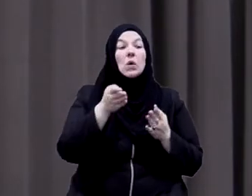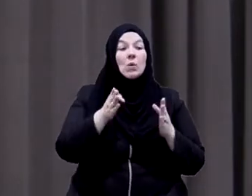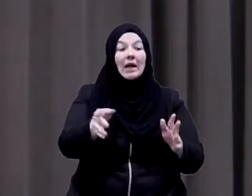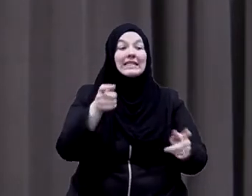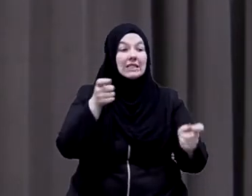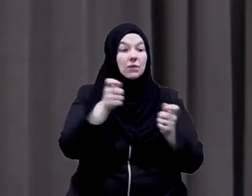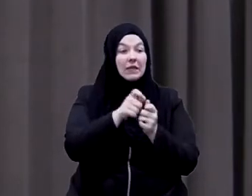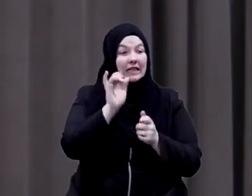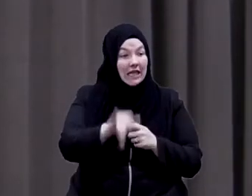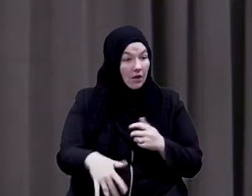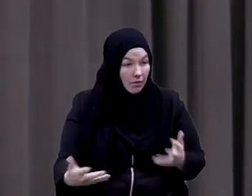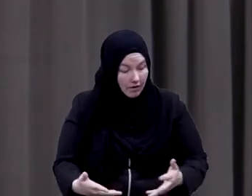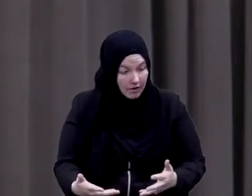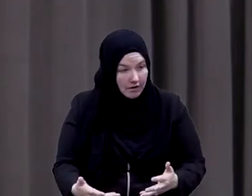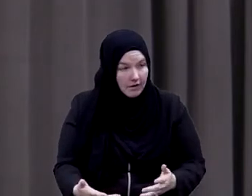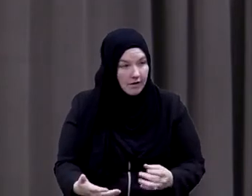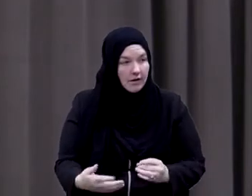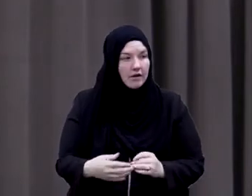with this is